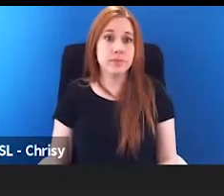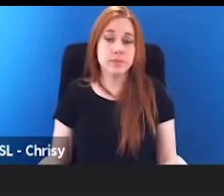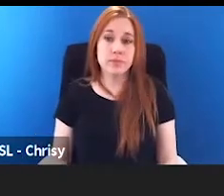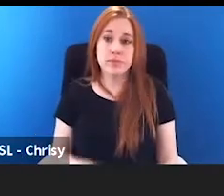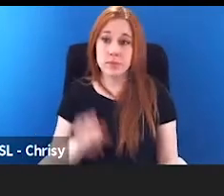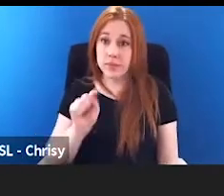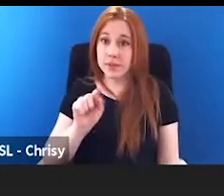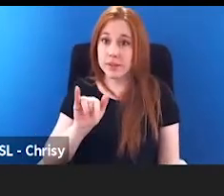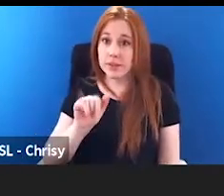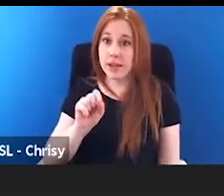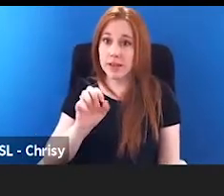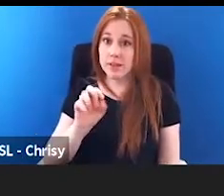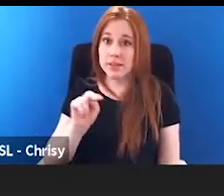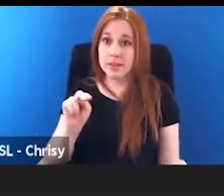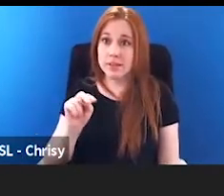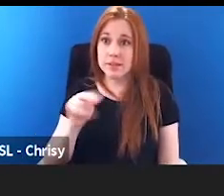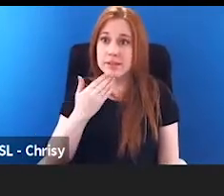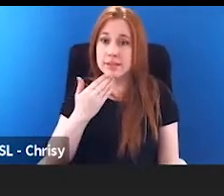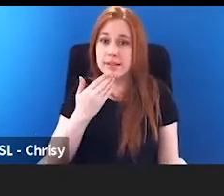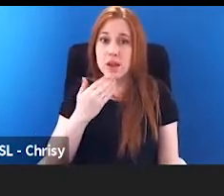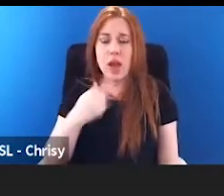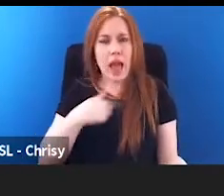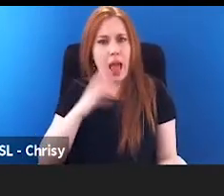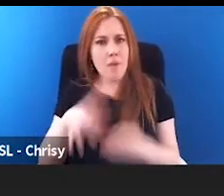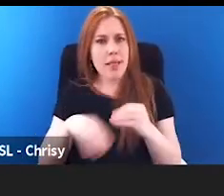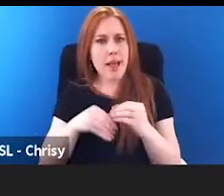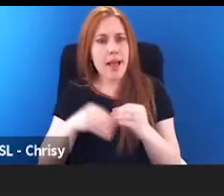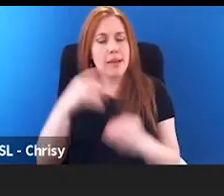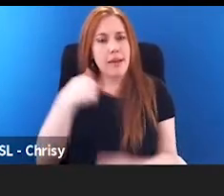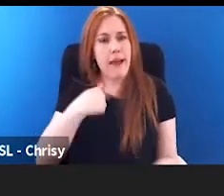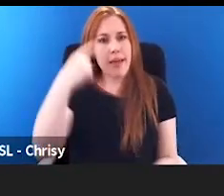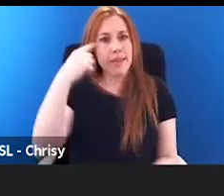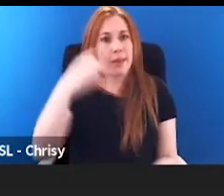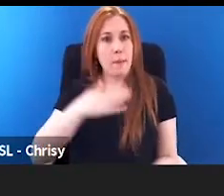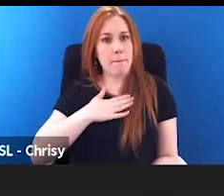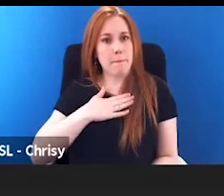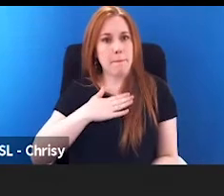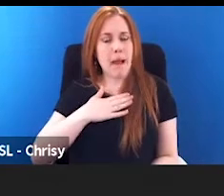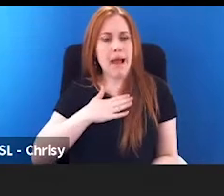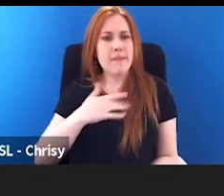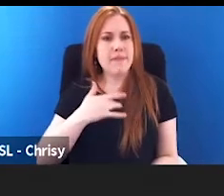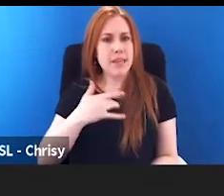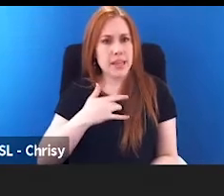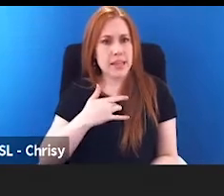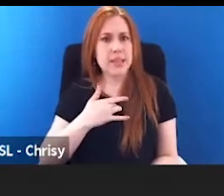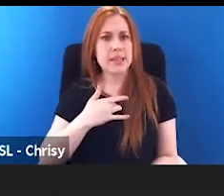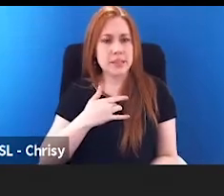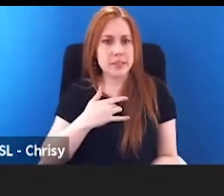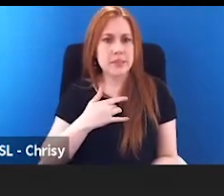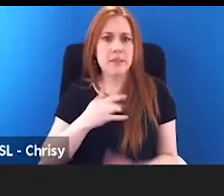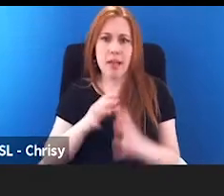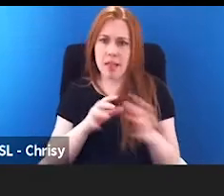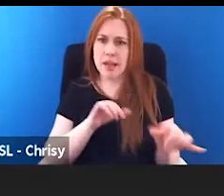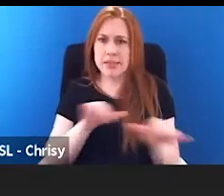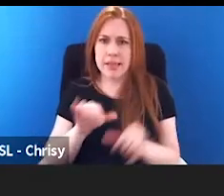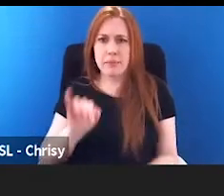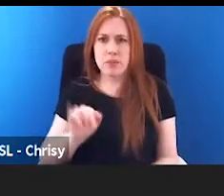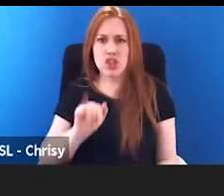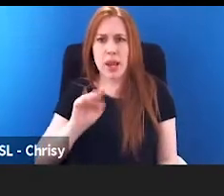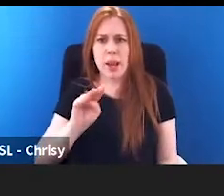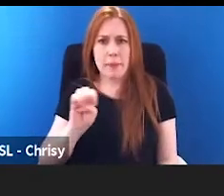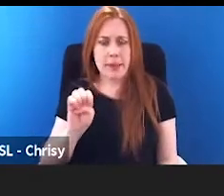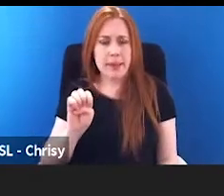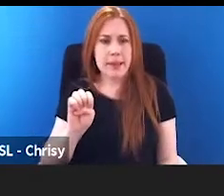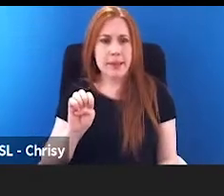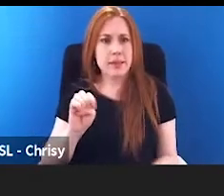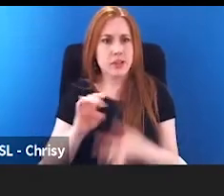Tysonn. Yeah, I was going to say, I'll jump in because I think my sentiments echo a lot of what Jamie has shared, right? And